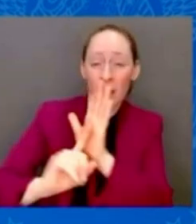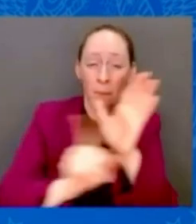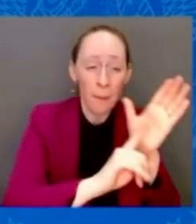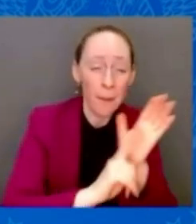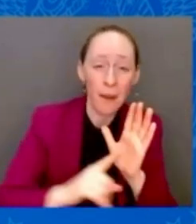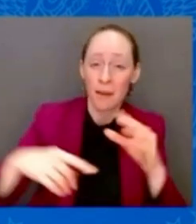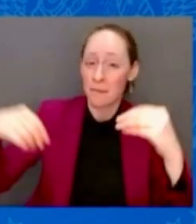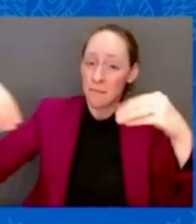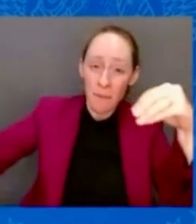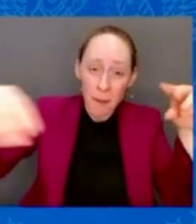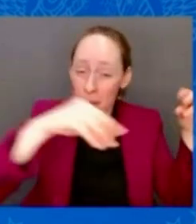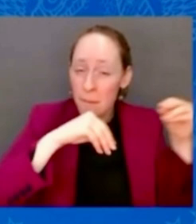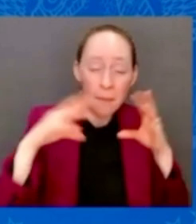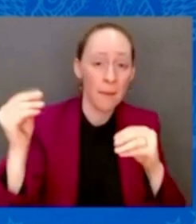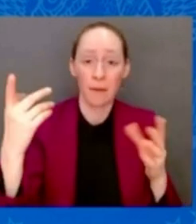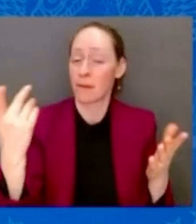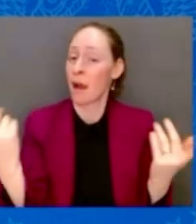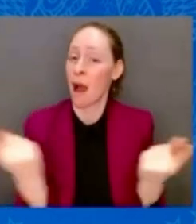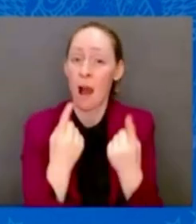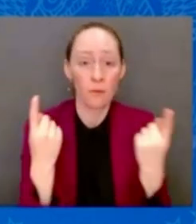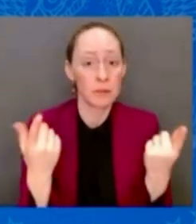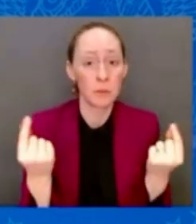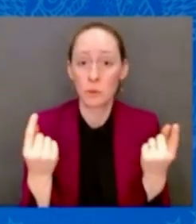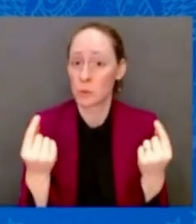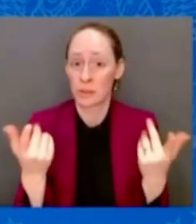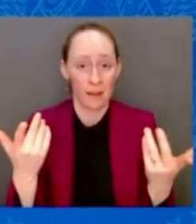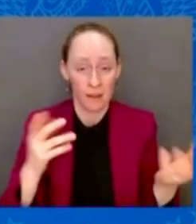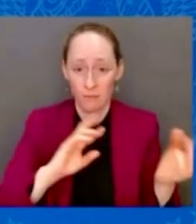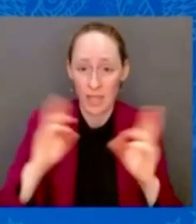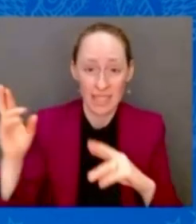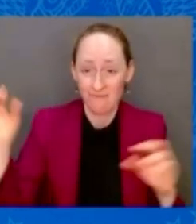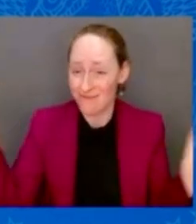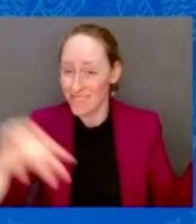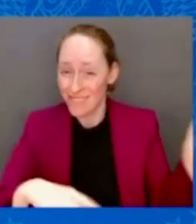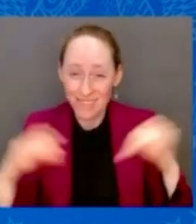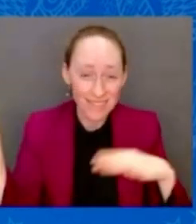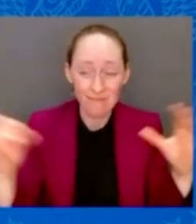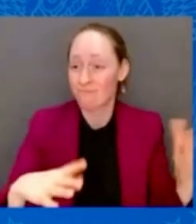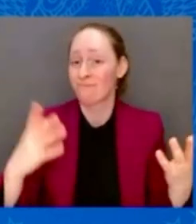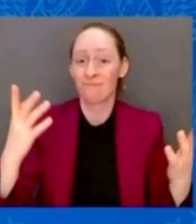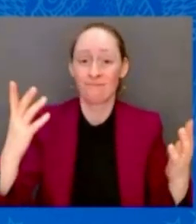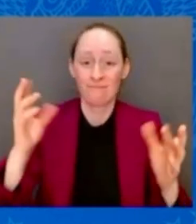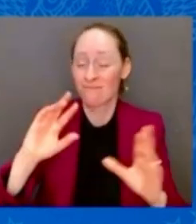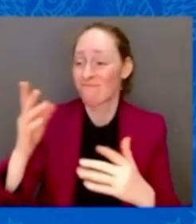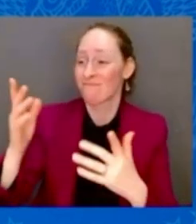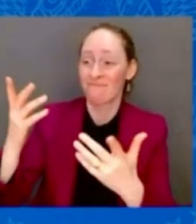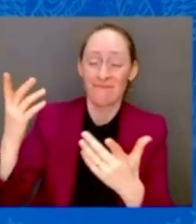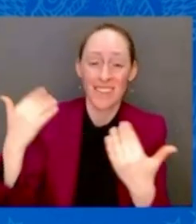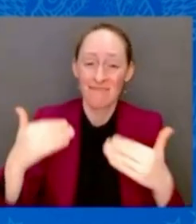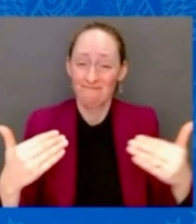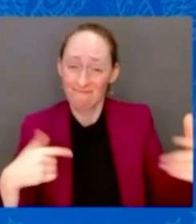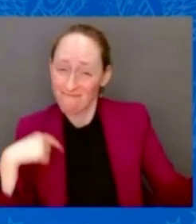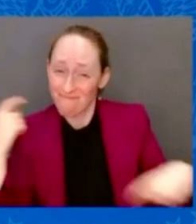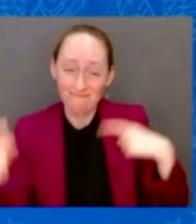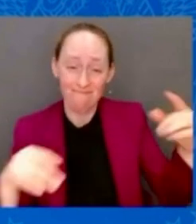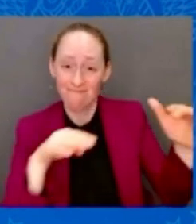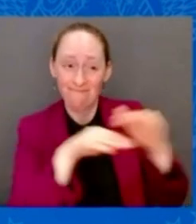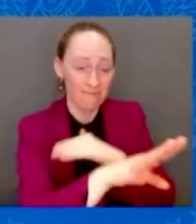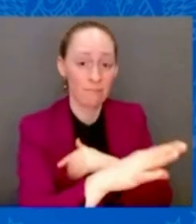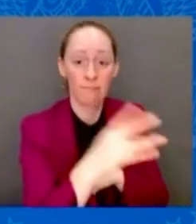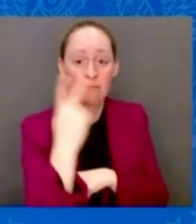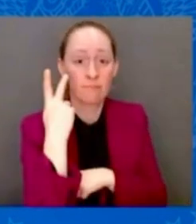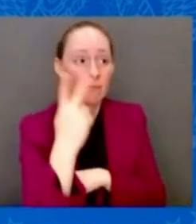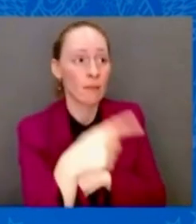than a firefighter ready to go to work. So thank you for being who you are. And I mean this from the bottom of my heart.